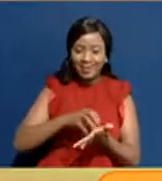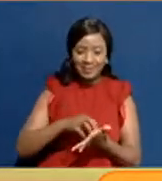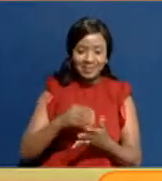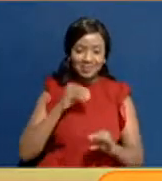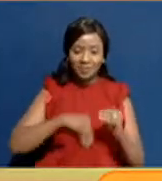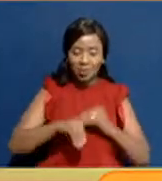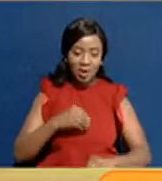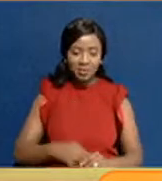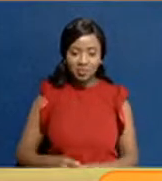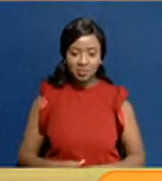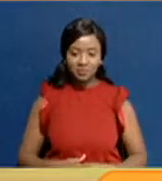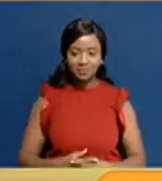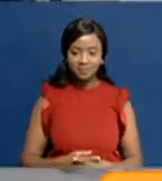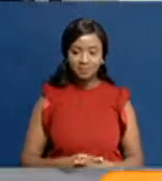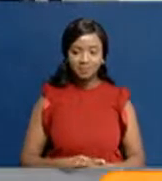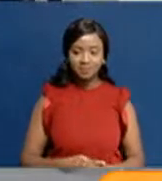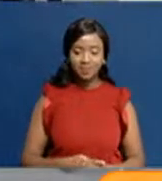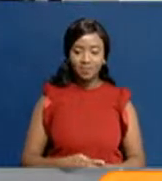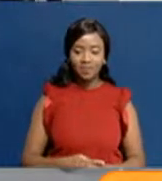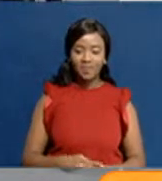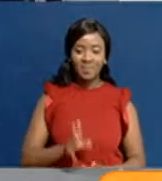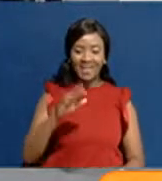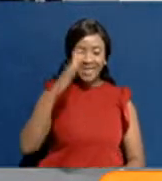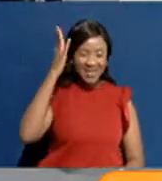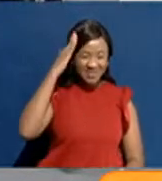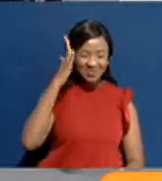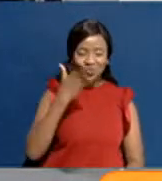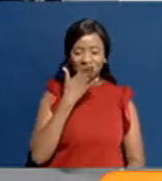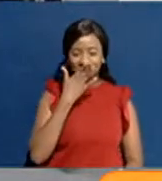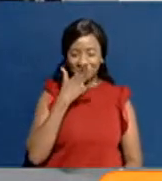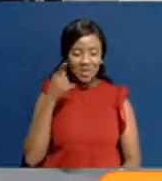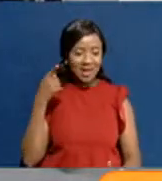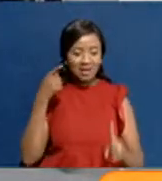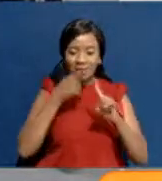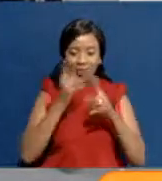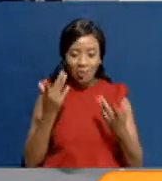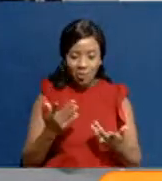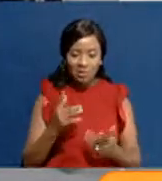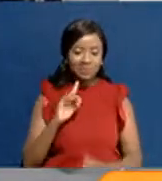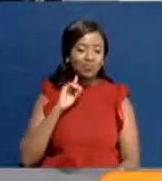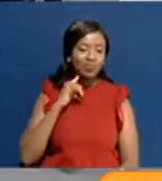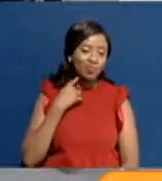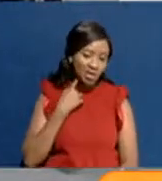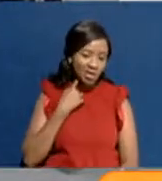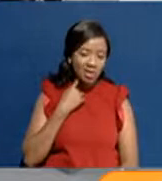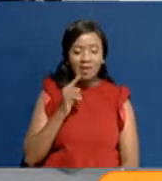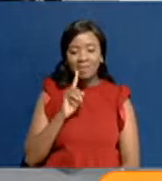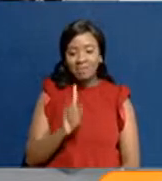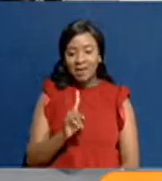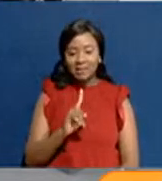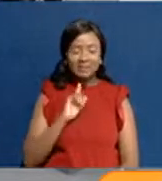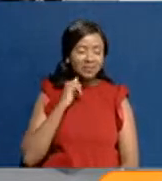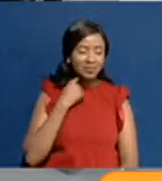scandals. You know, sugar is supposed to be sweet, but it's not. So let me begin with KEMSA. Okay.